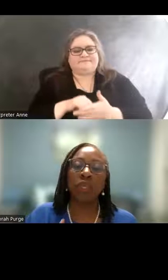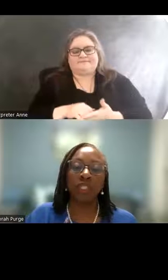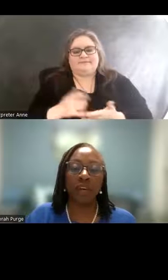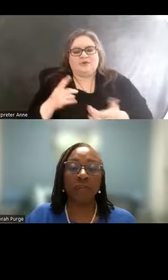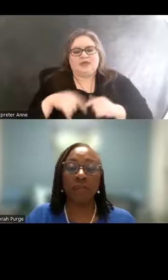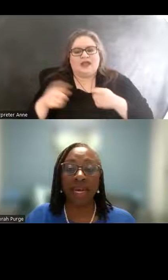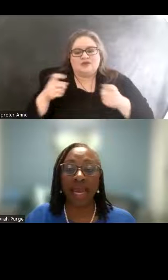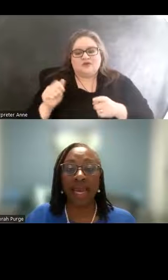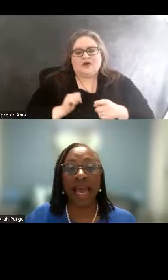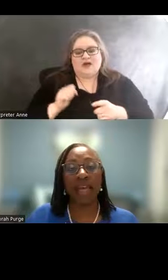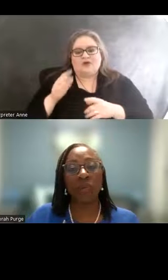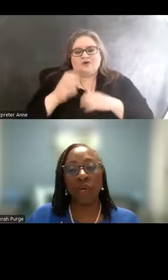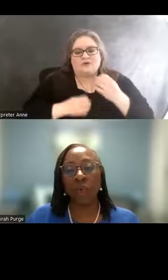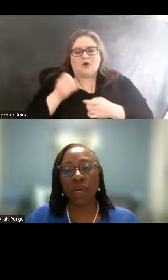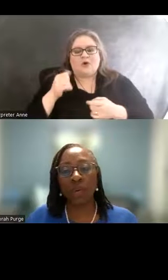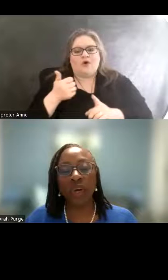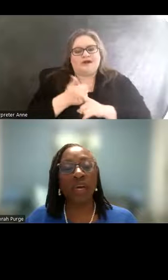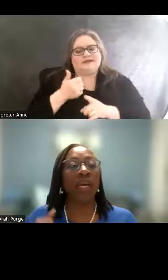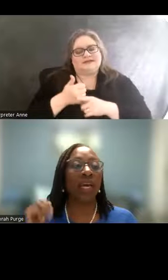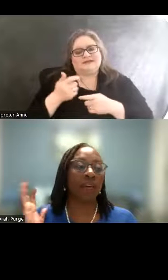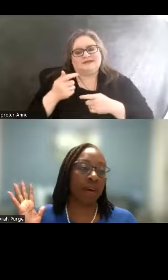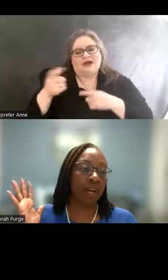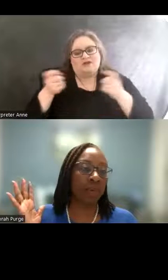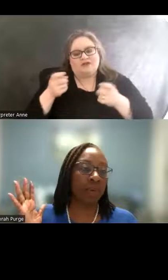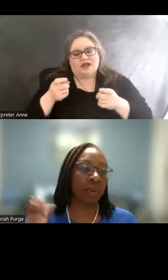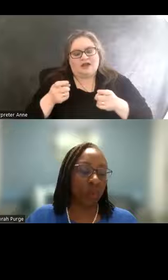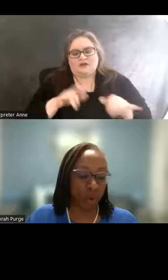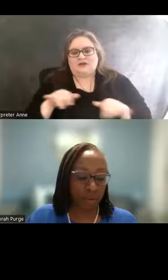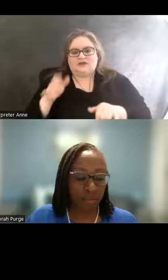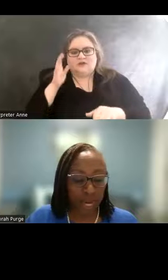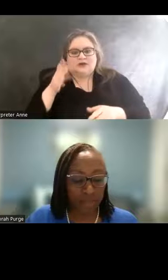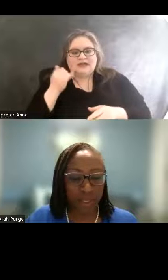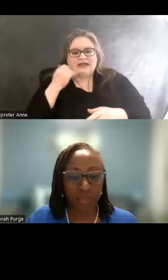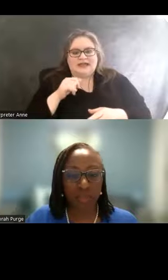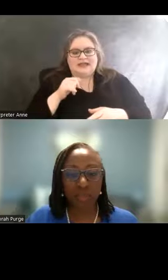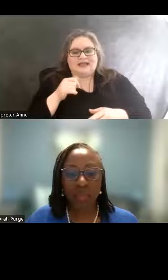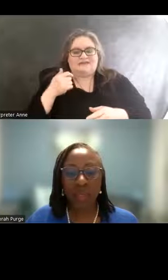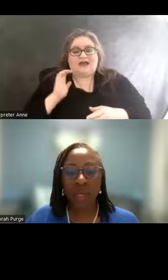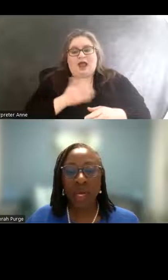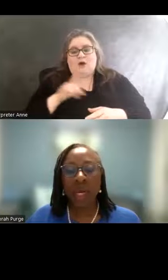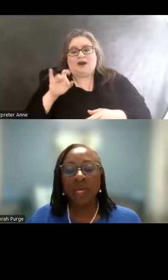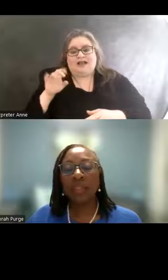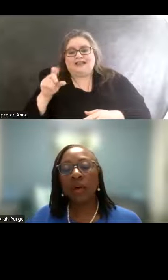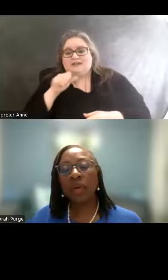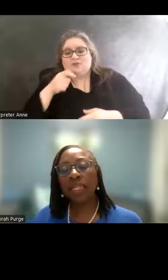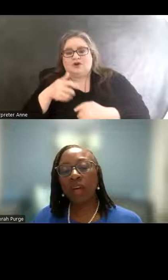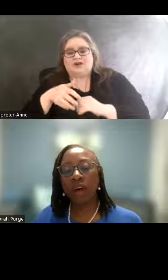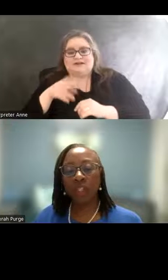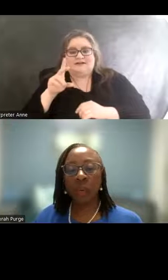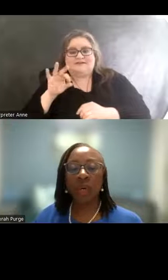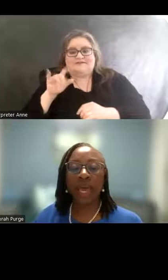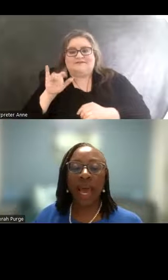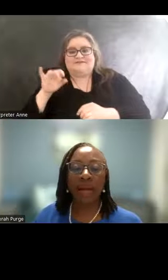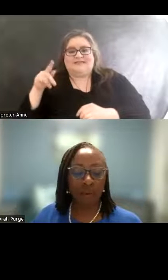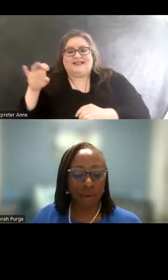emotion or self-regulate as we normally would if our lips weren't flipped. So let's